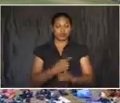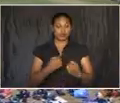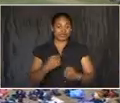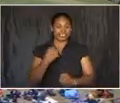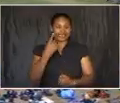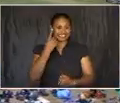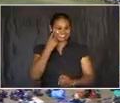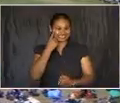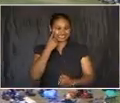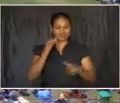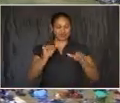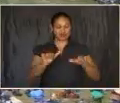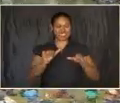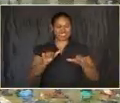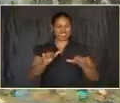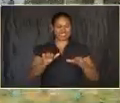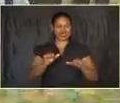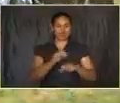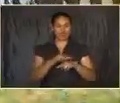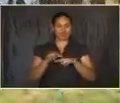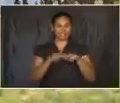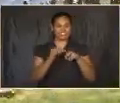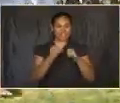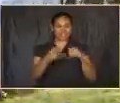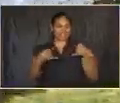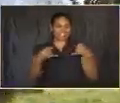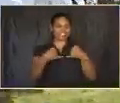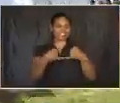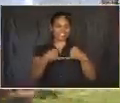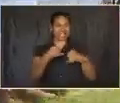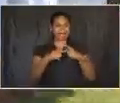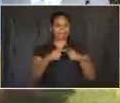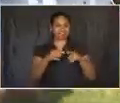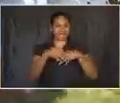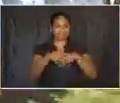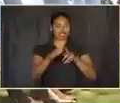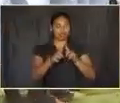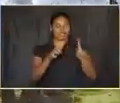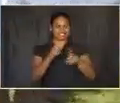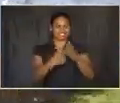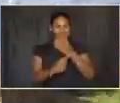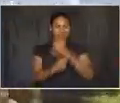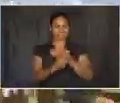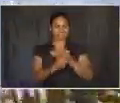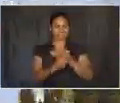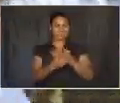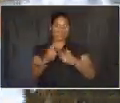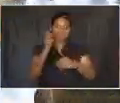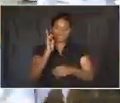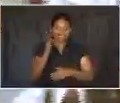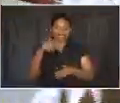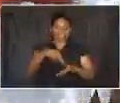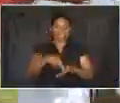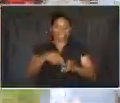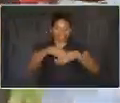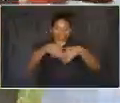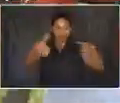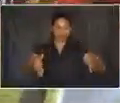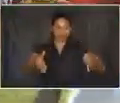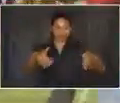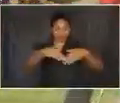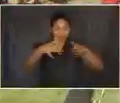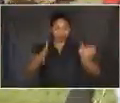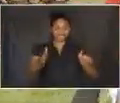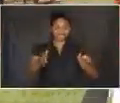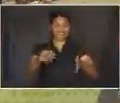na presidente na damata tu balatana na March Pass sangar rabital tingoka kini non robelu taki na beturang